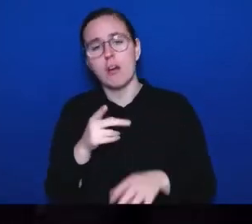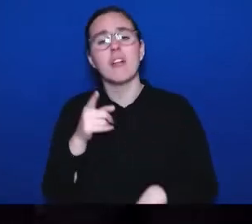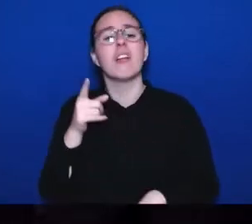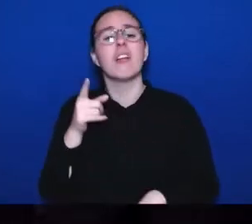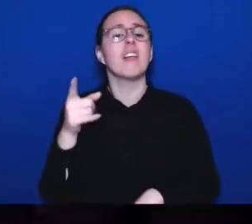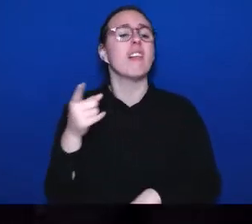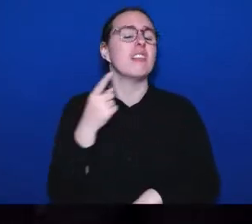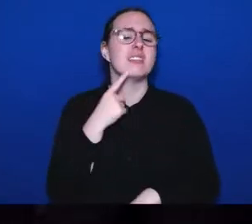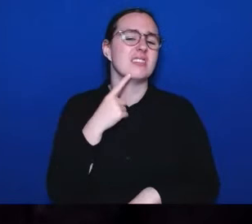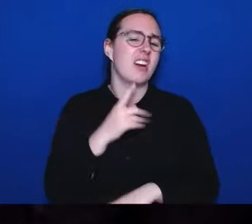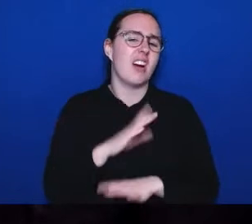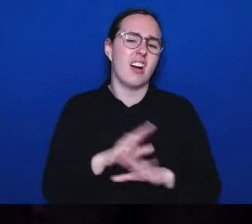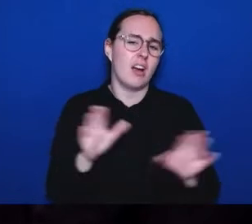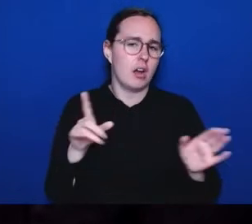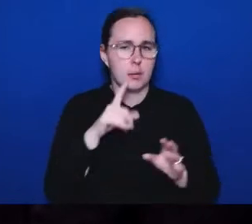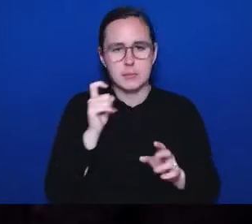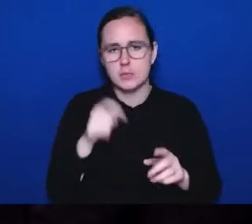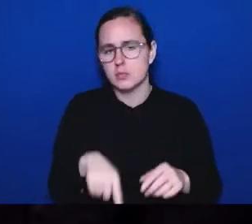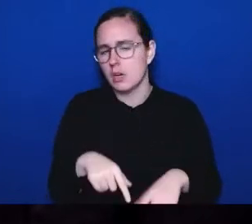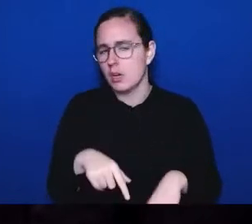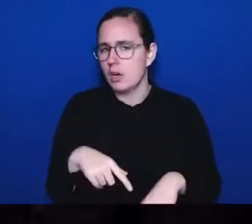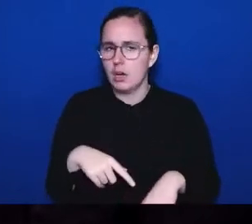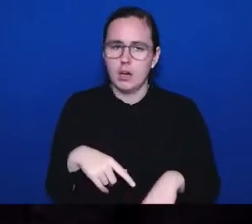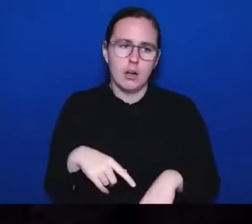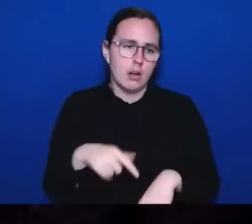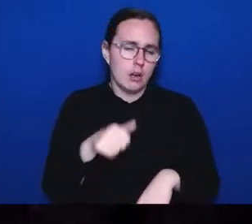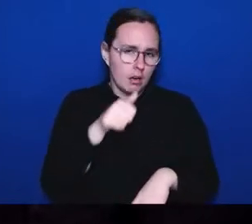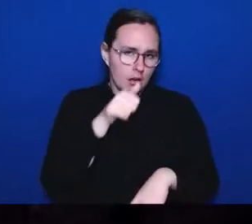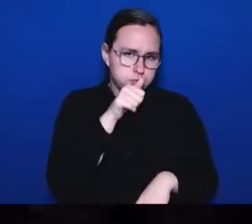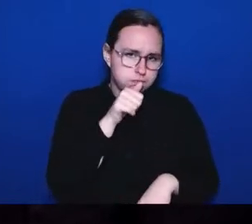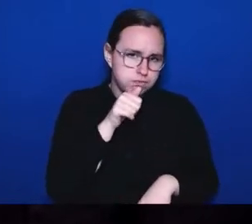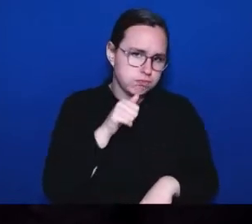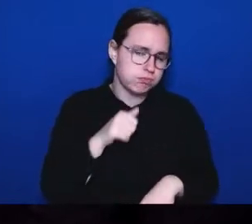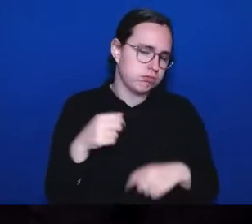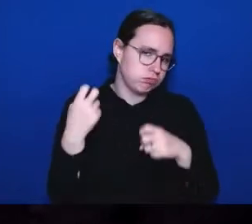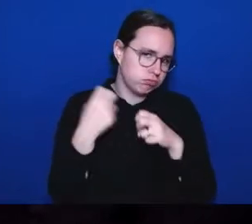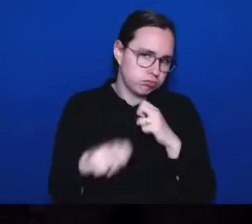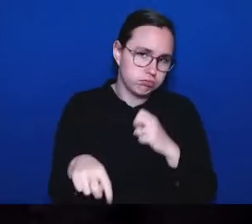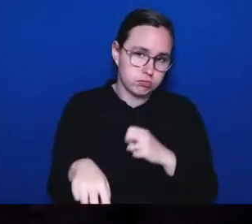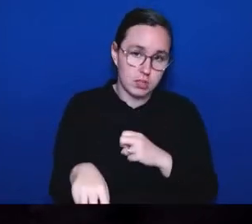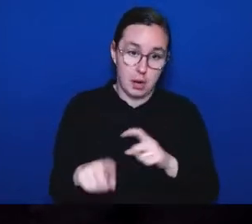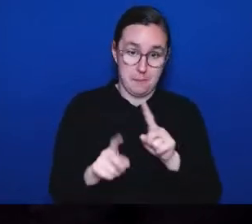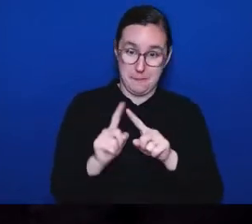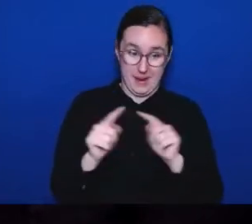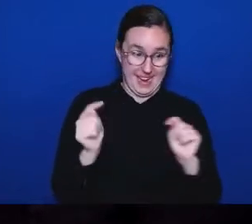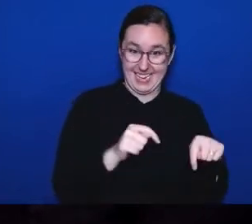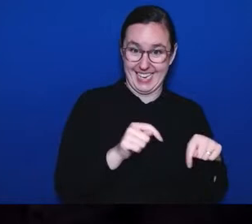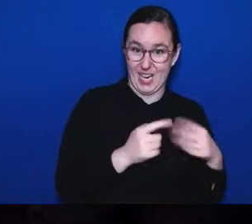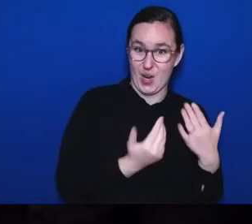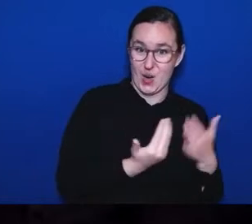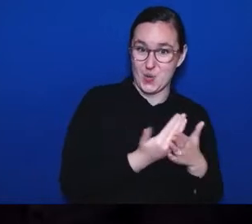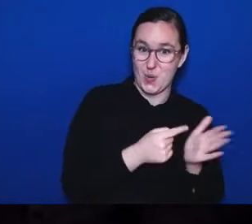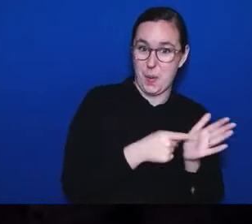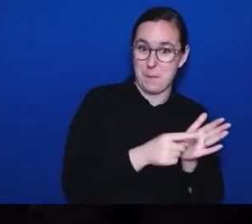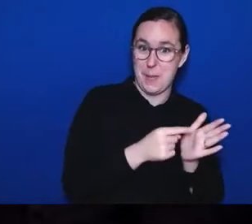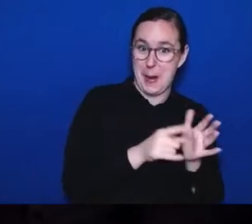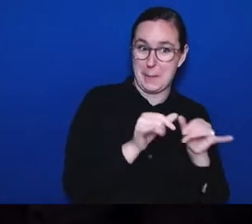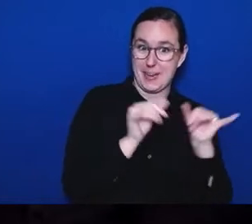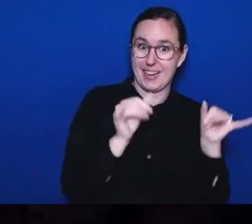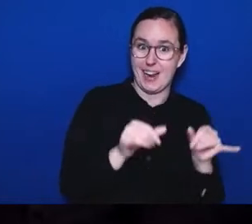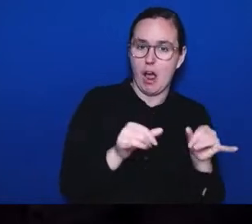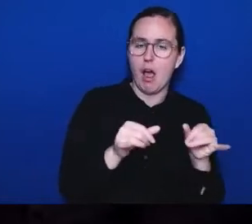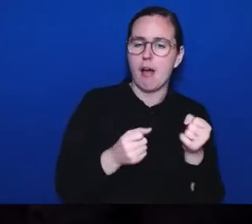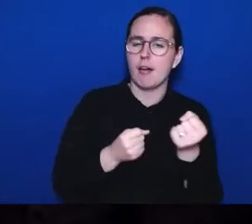conditions were so hard. This new payment model enforces the support. It bolsters support for physicians providing